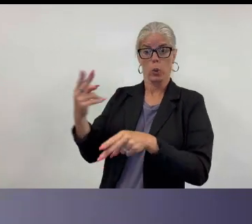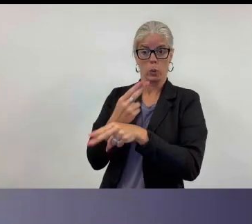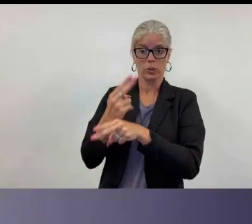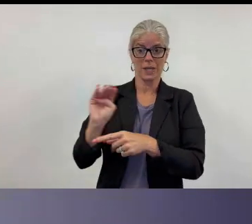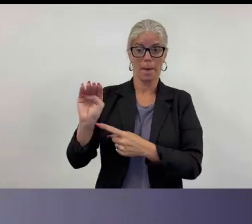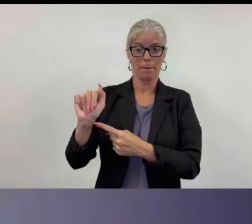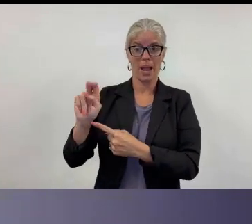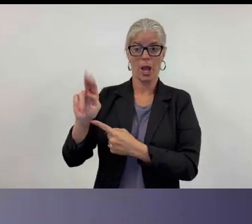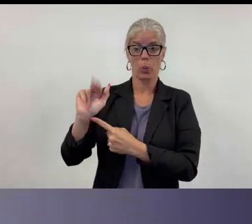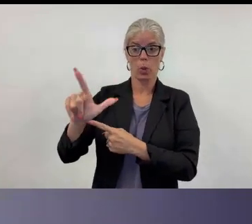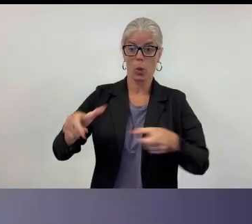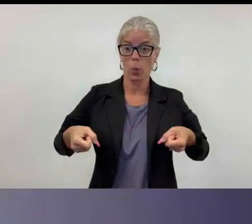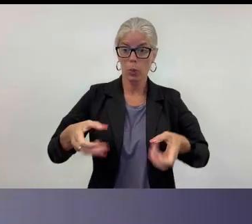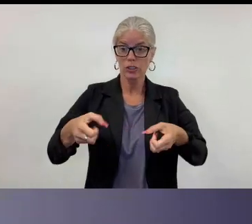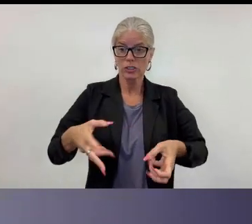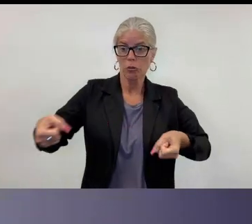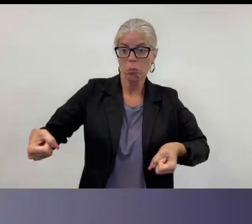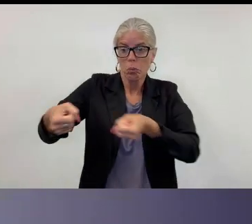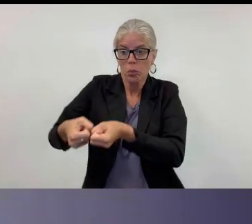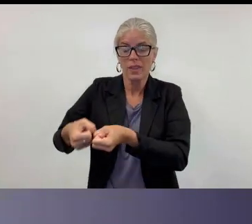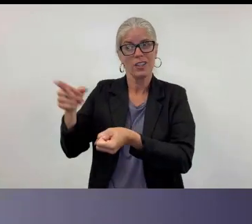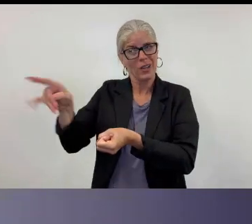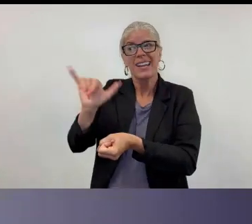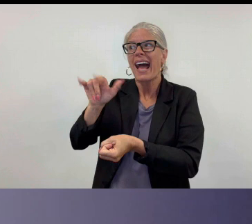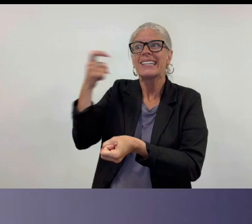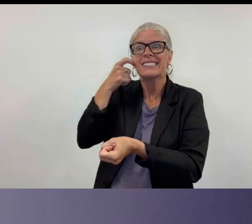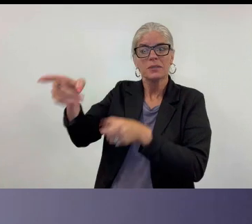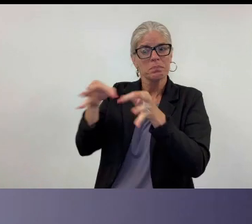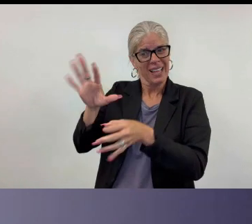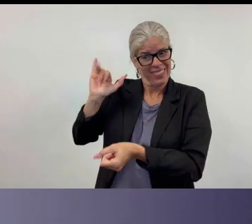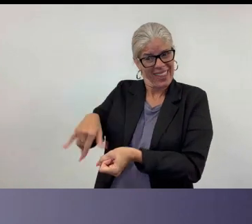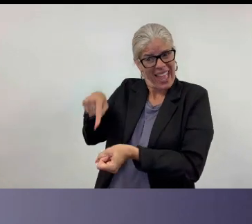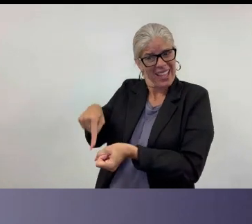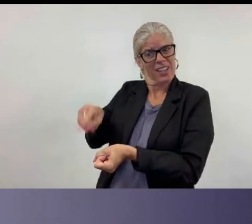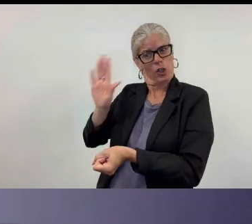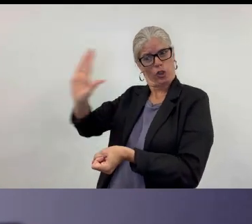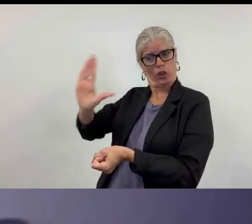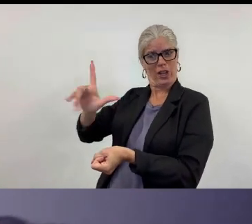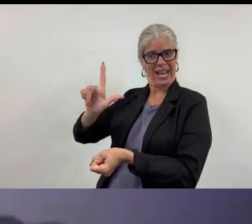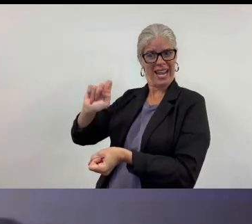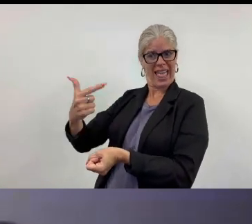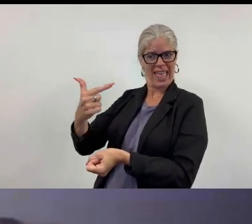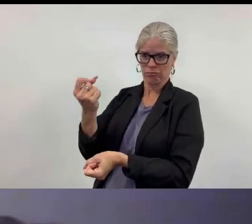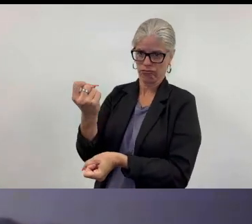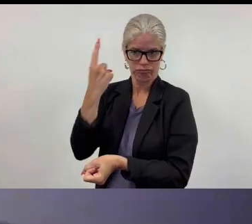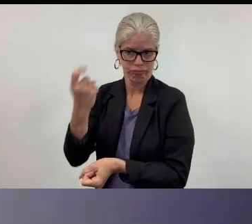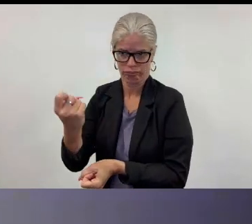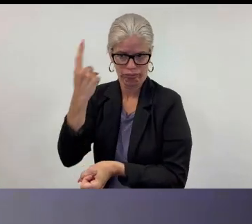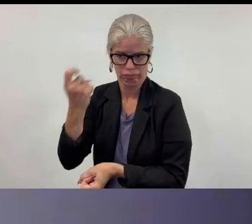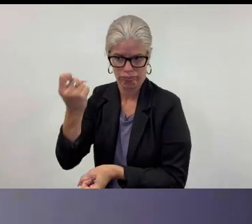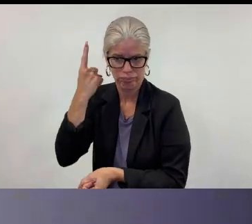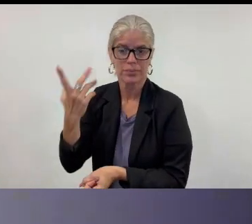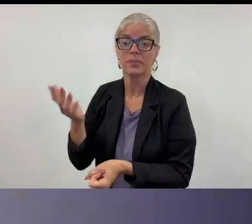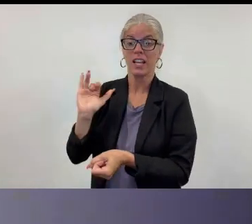disabilities. That power chair is your means of getting around. The manual wheelchair, like you say, it's your legs. It's your means of